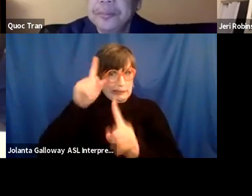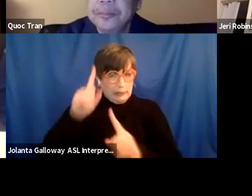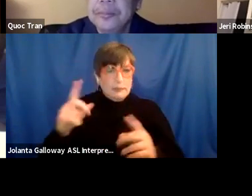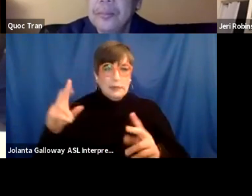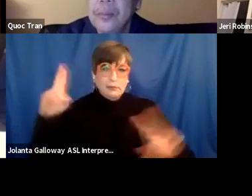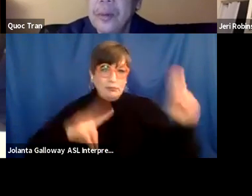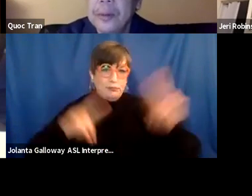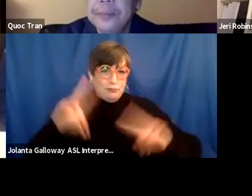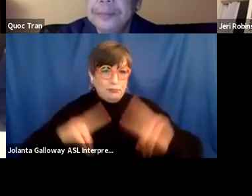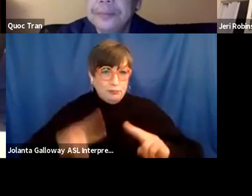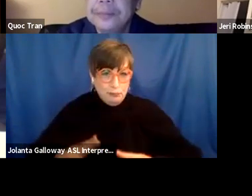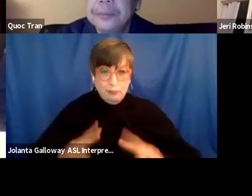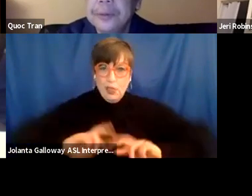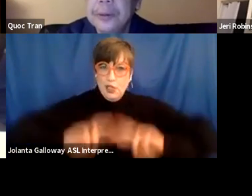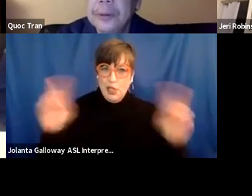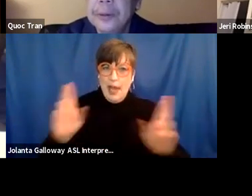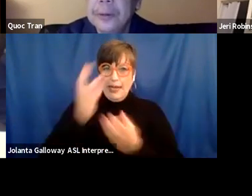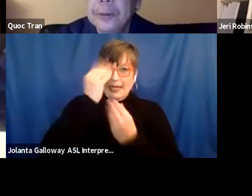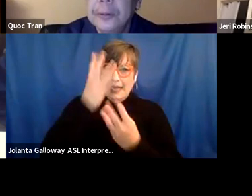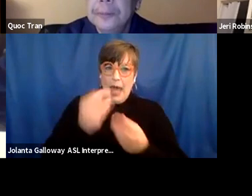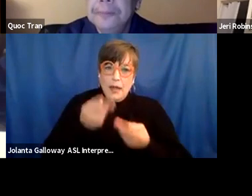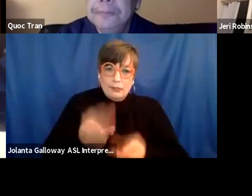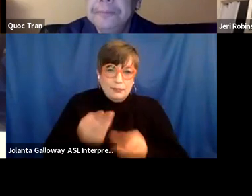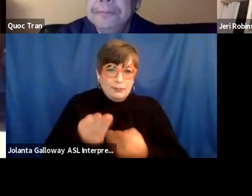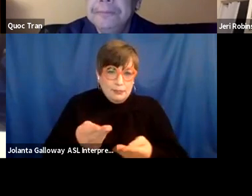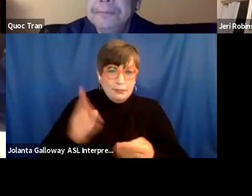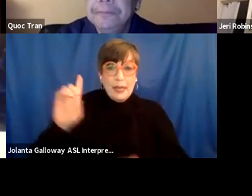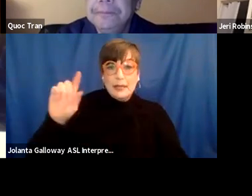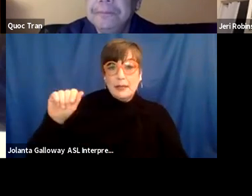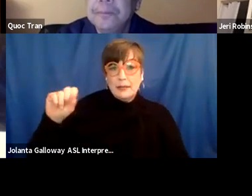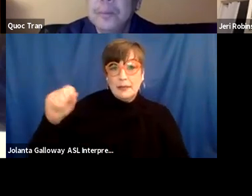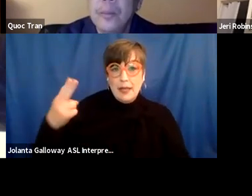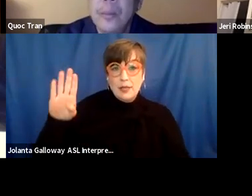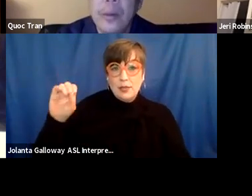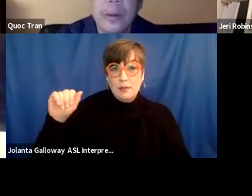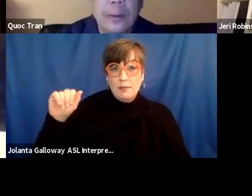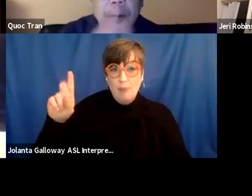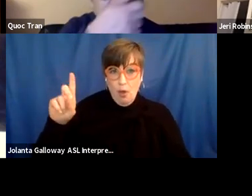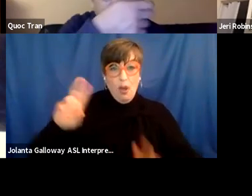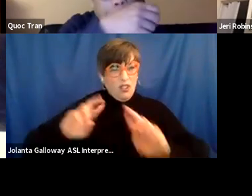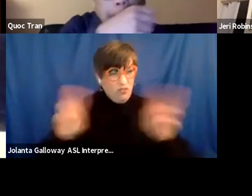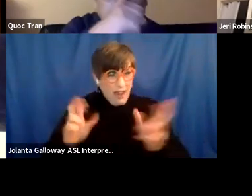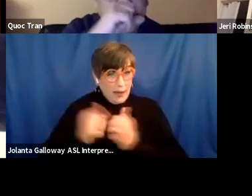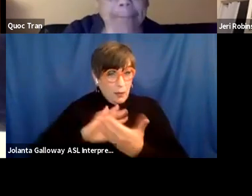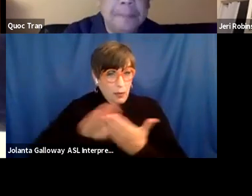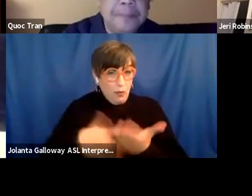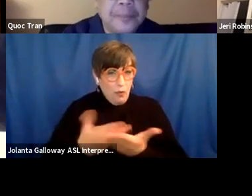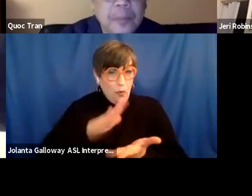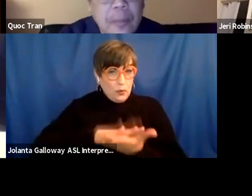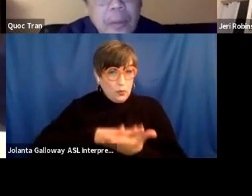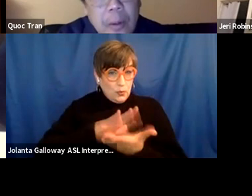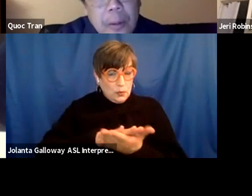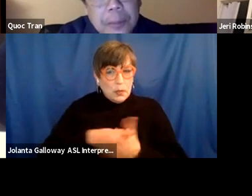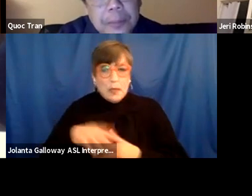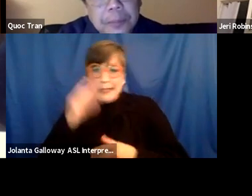that we can have good data and put it in a dashboard and have all of our schools represented in there. Currently, not all schools are using